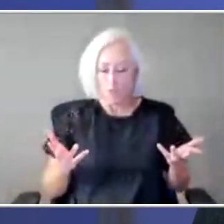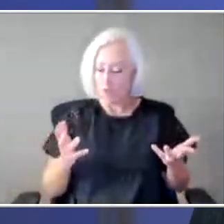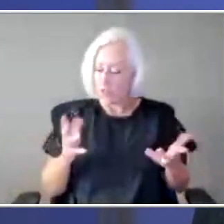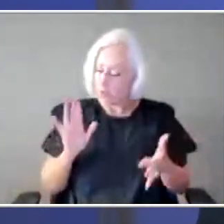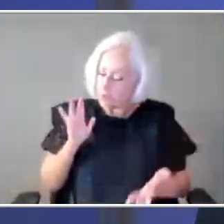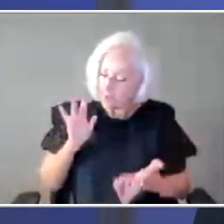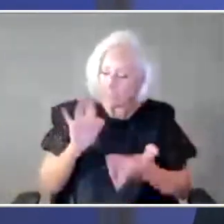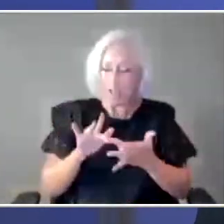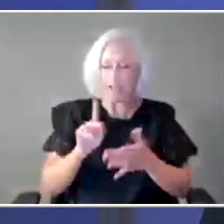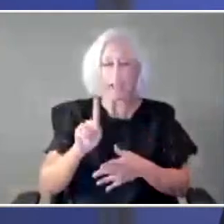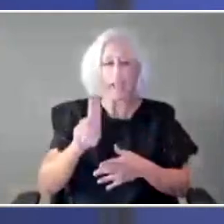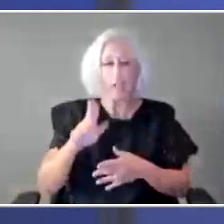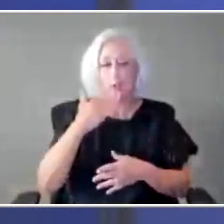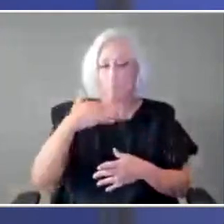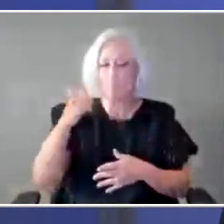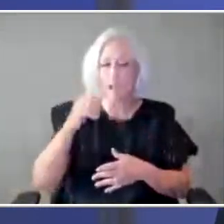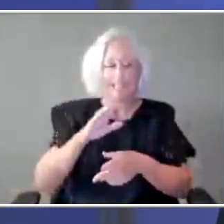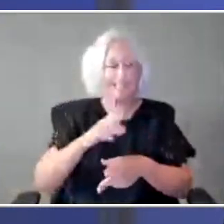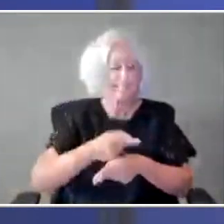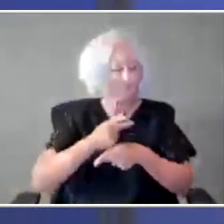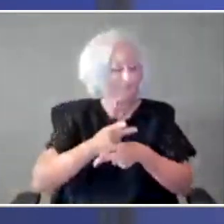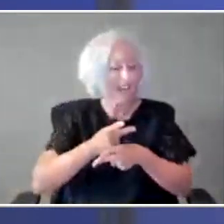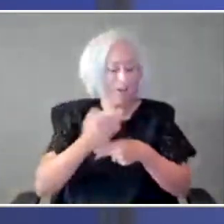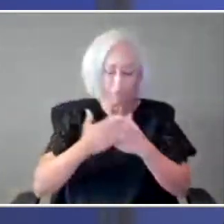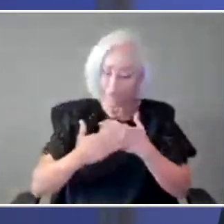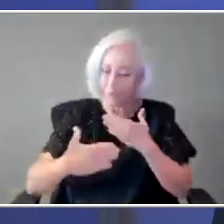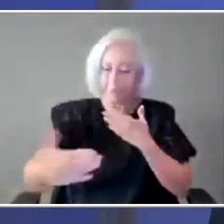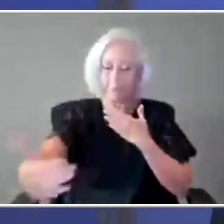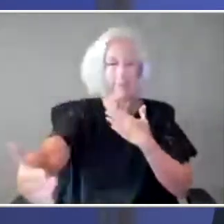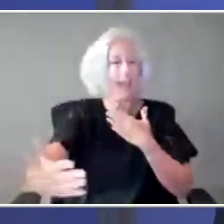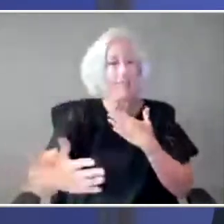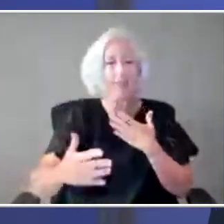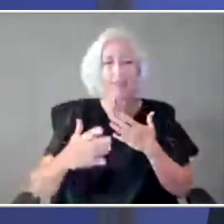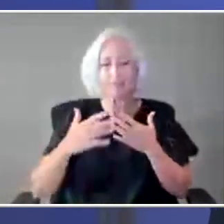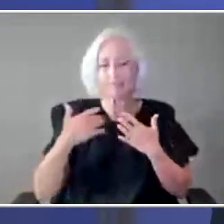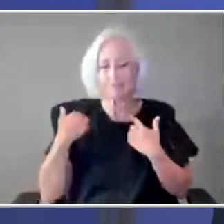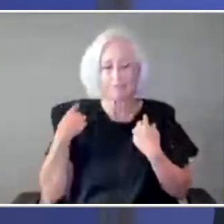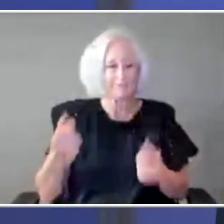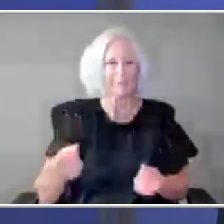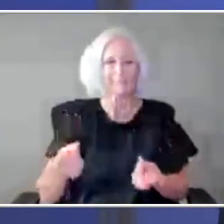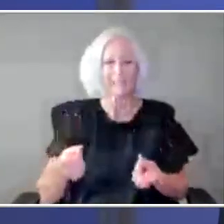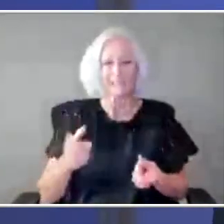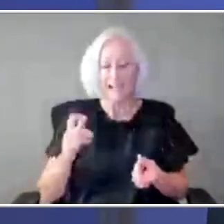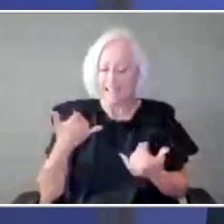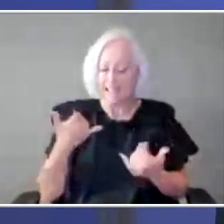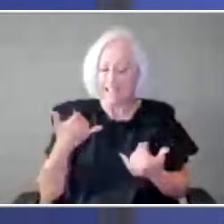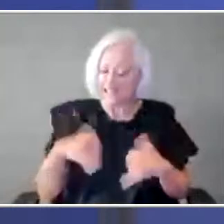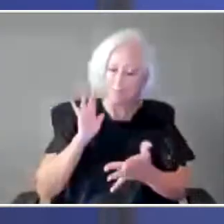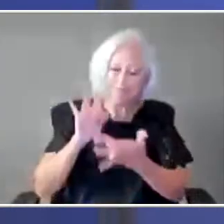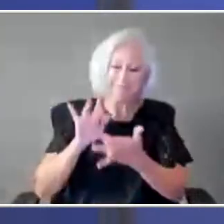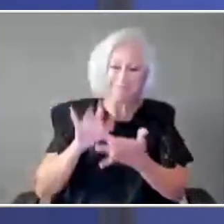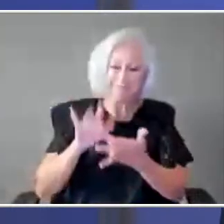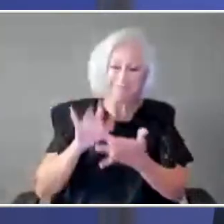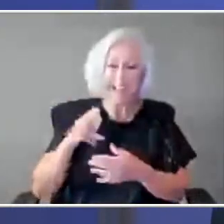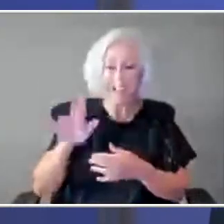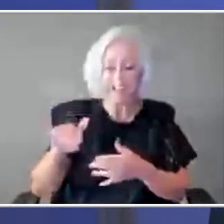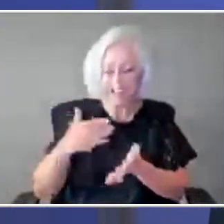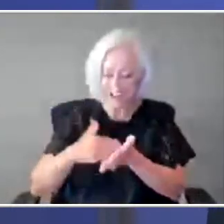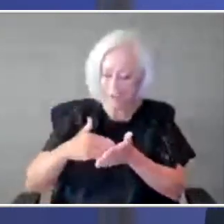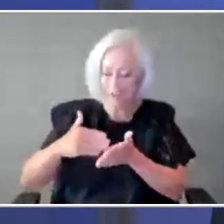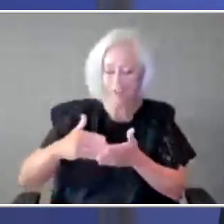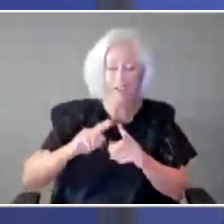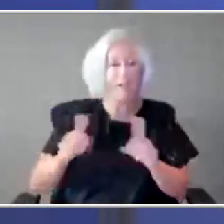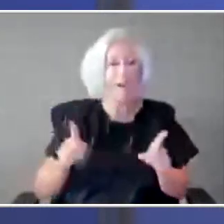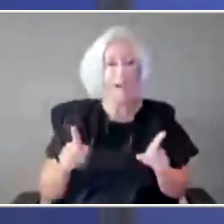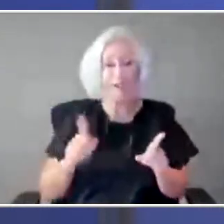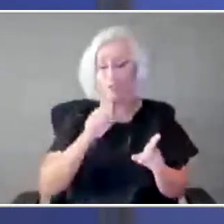ever. And like I said, I still call, poor Ashlyn, I still call her quite a bit, right? But no, I mean, listen, there is no